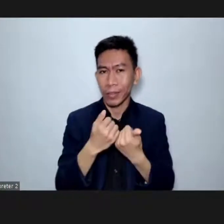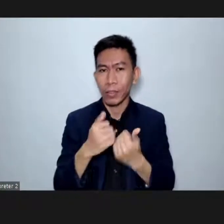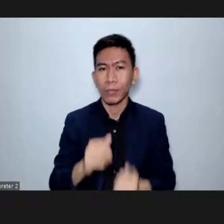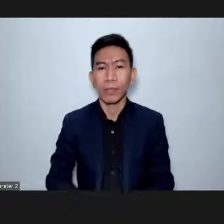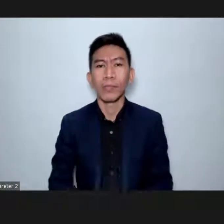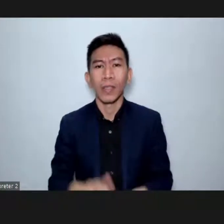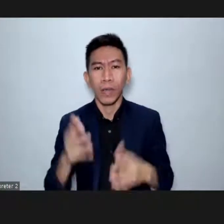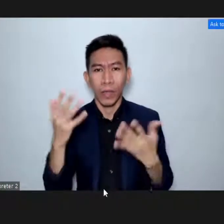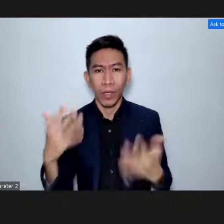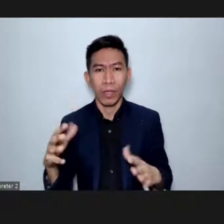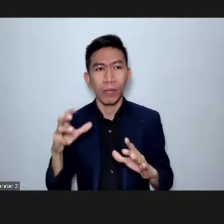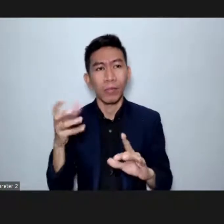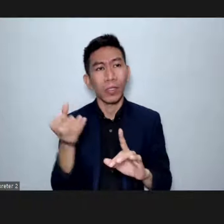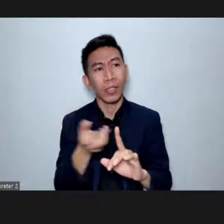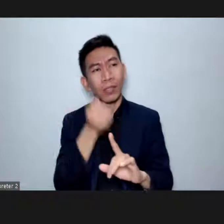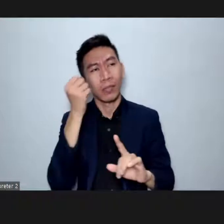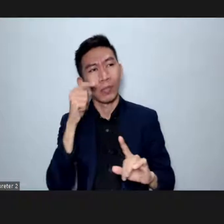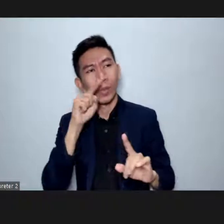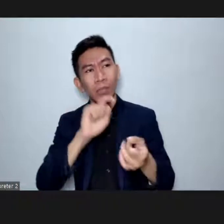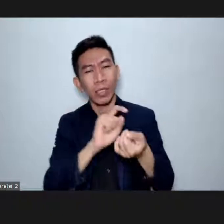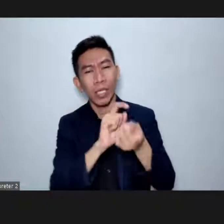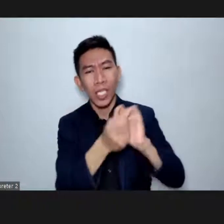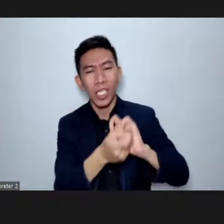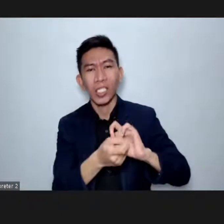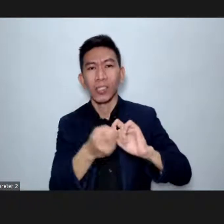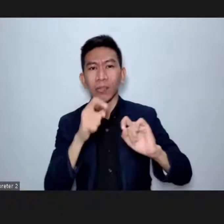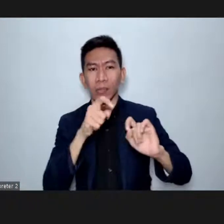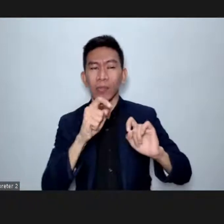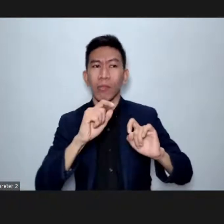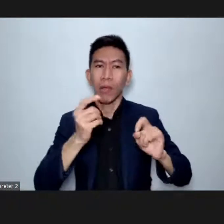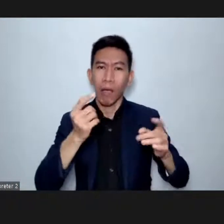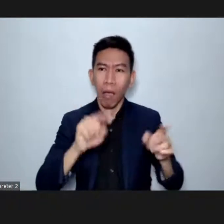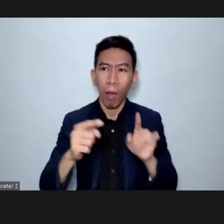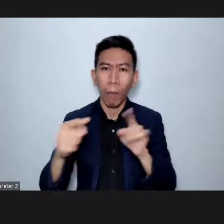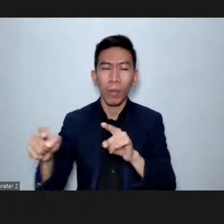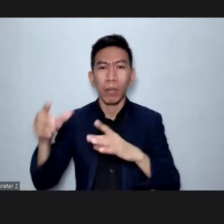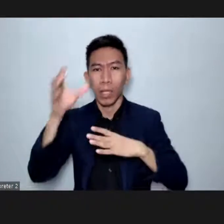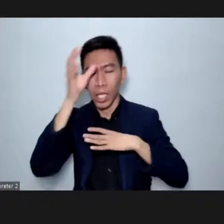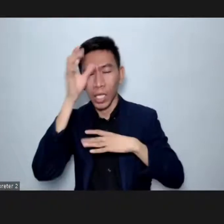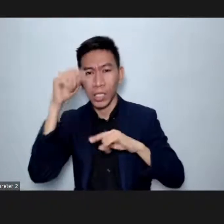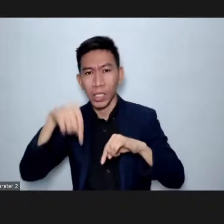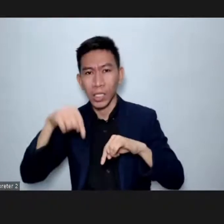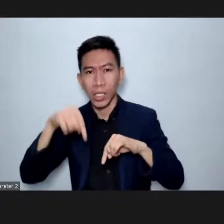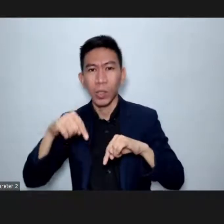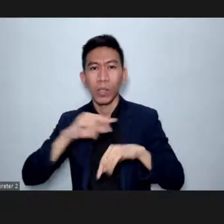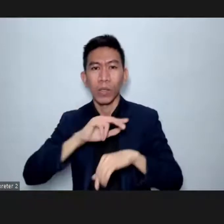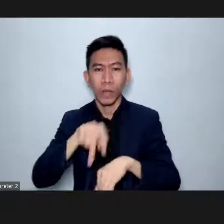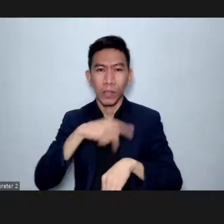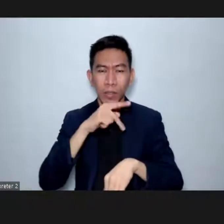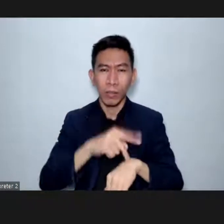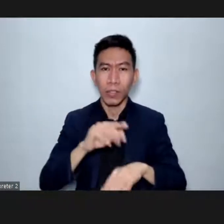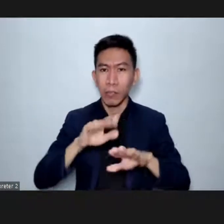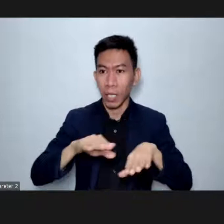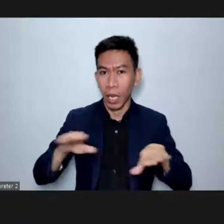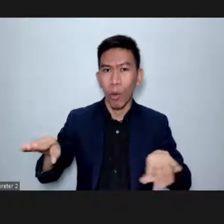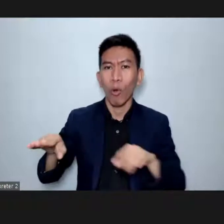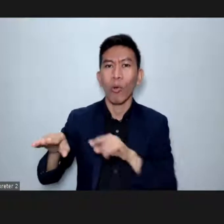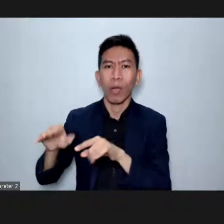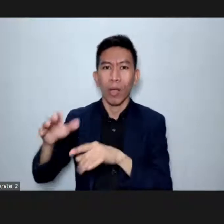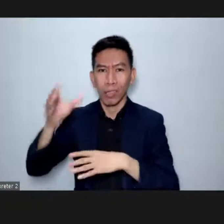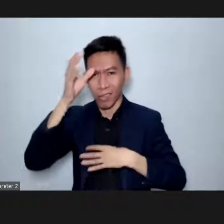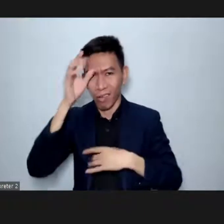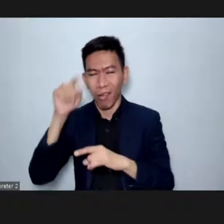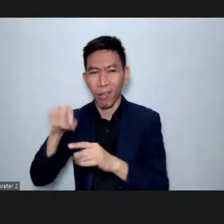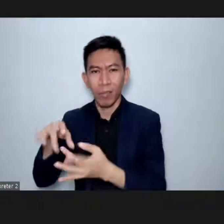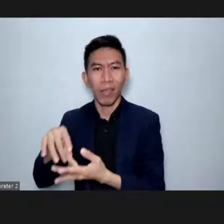the possibilities to change the narrative of cancer, childhood cancer in particular, in our country, and to provide not just a